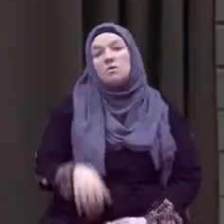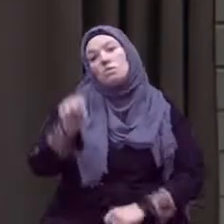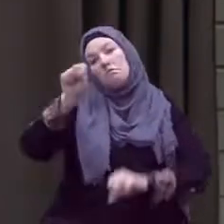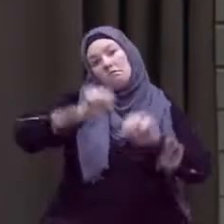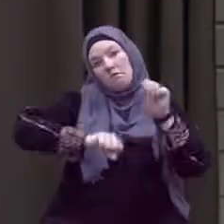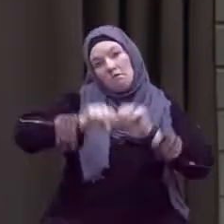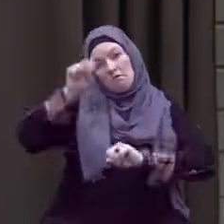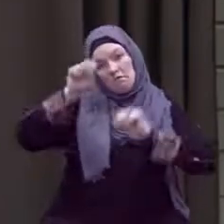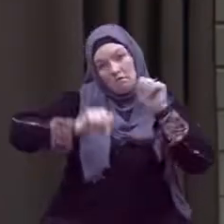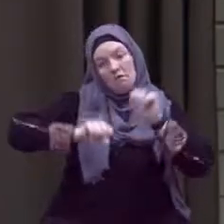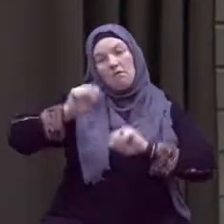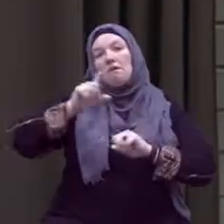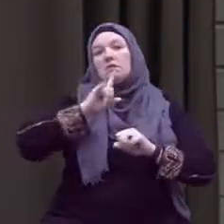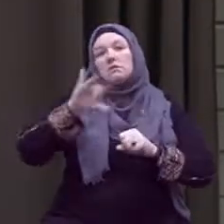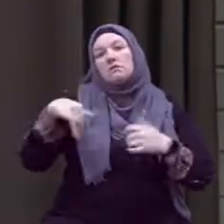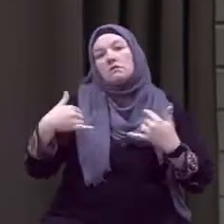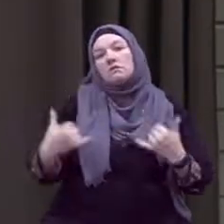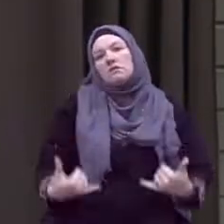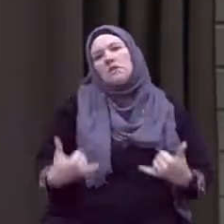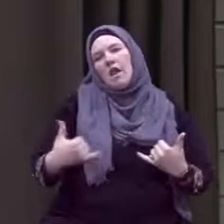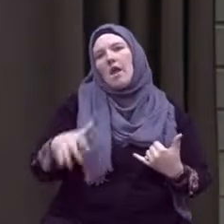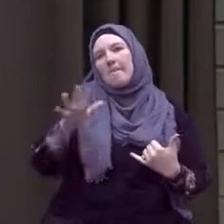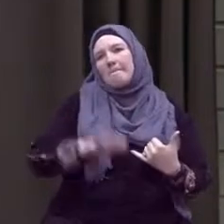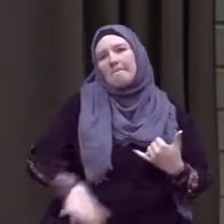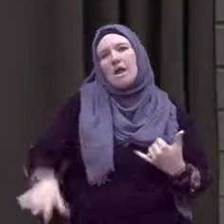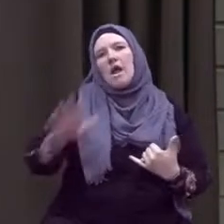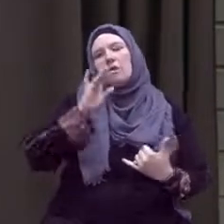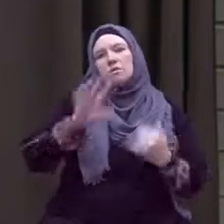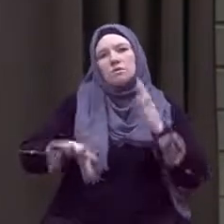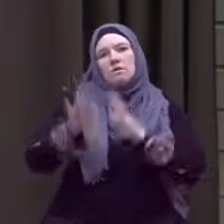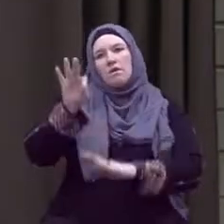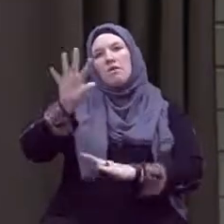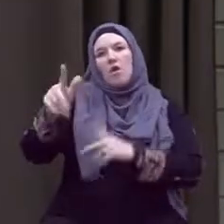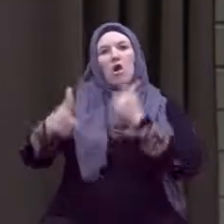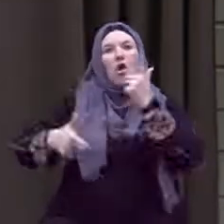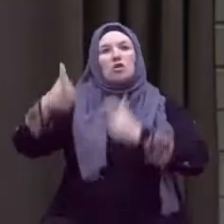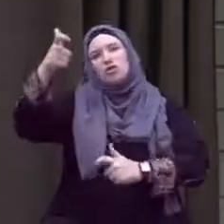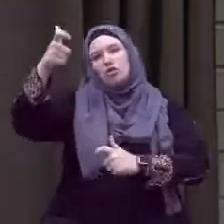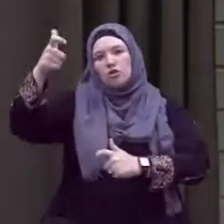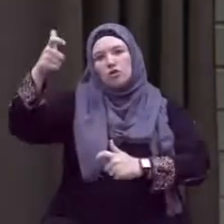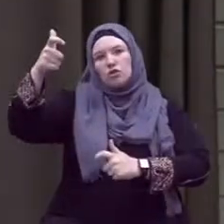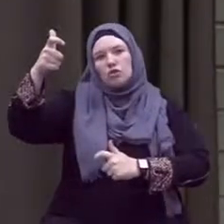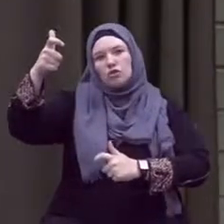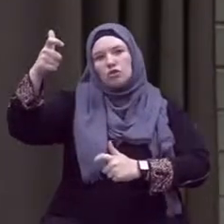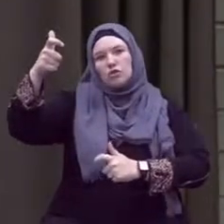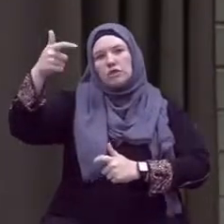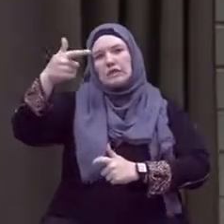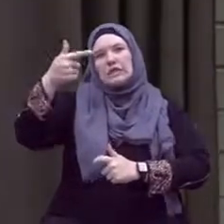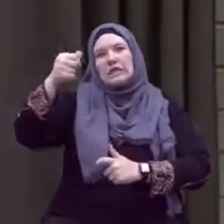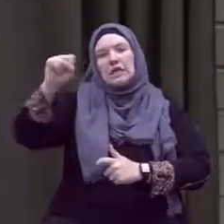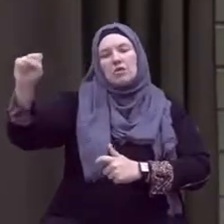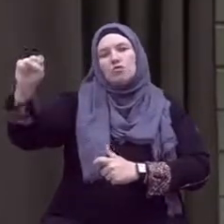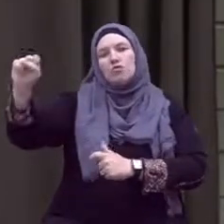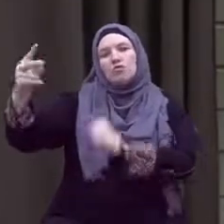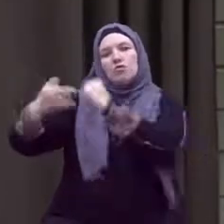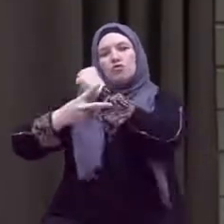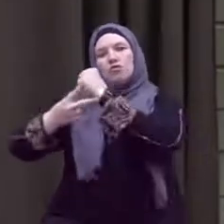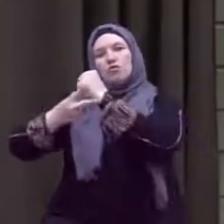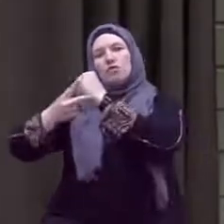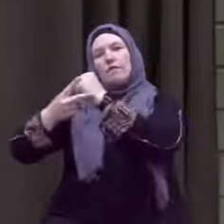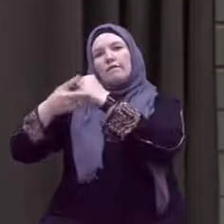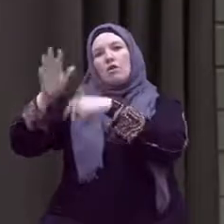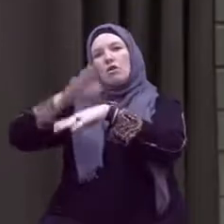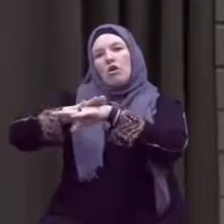Somalia is now about to discover the largest gas reserves in the world on the coast